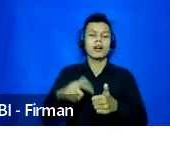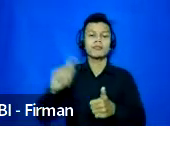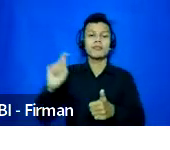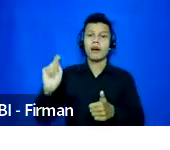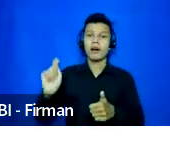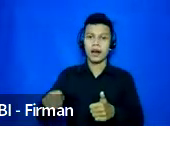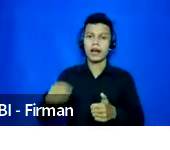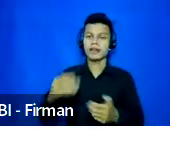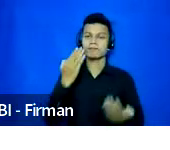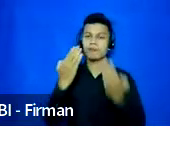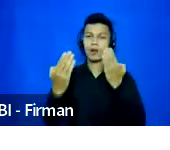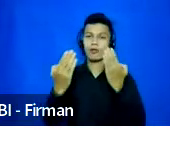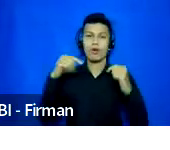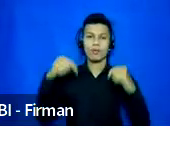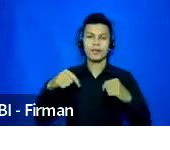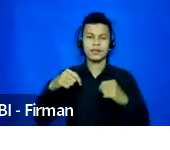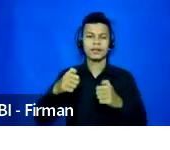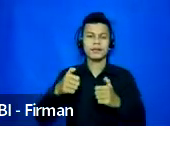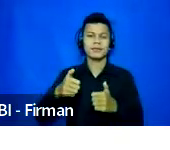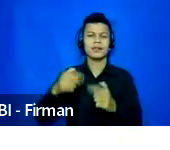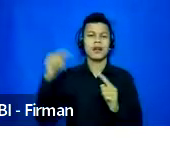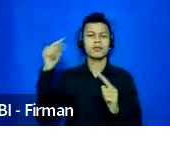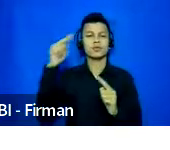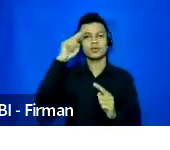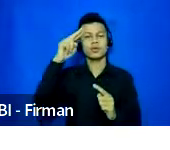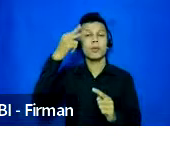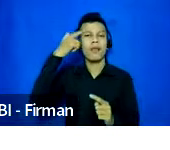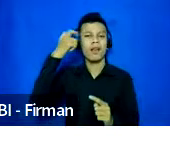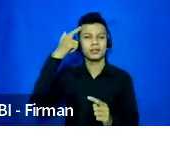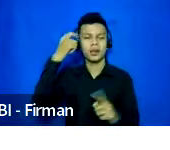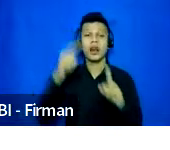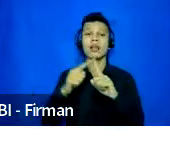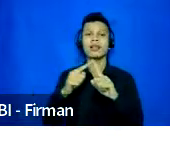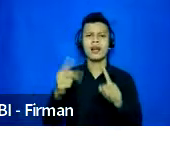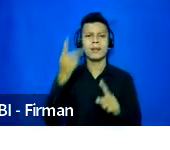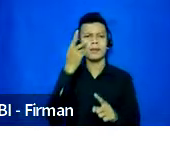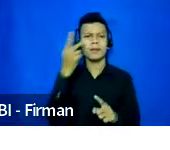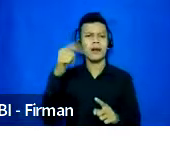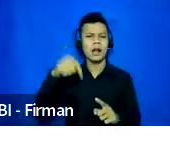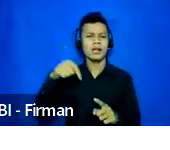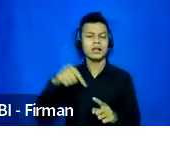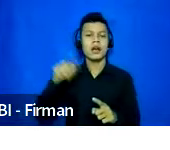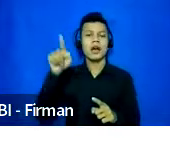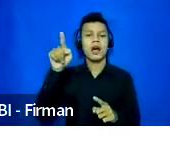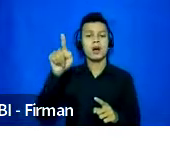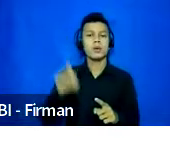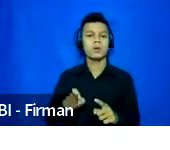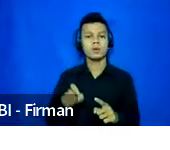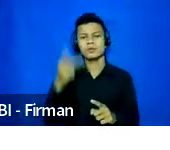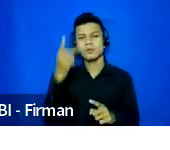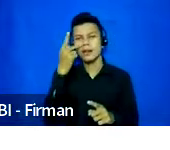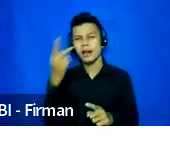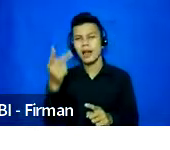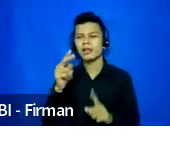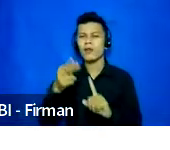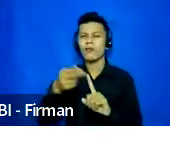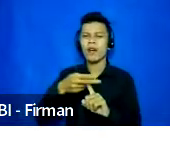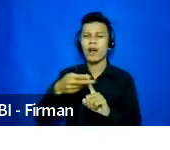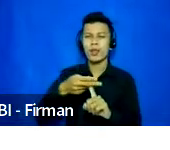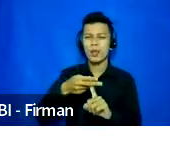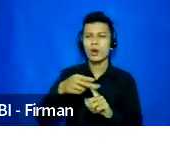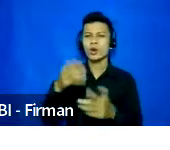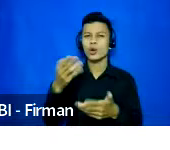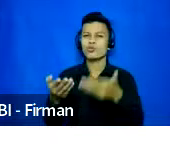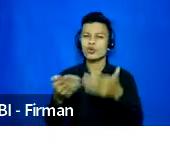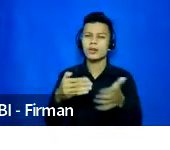learning. However, looking at this, we need to look at some of the enabling and constraining factors for remote learning broadly